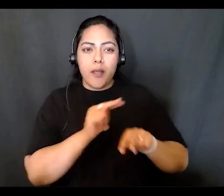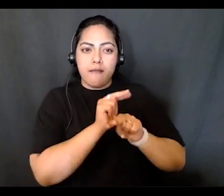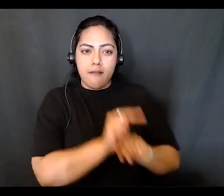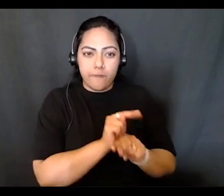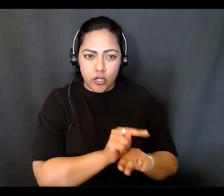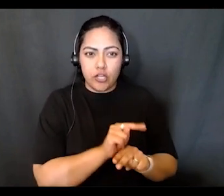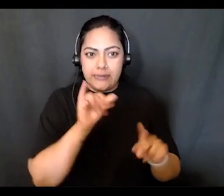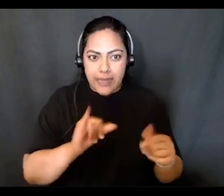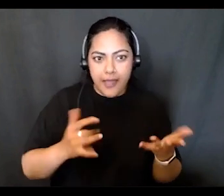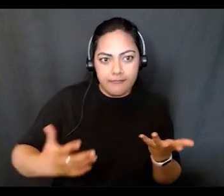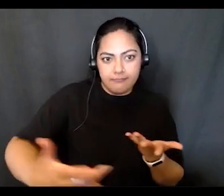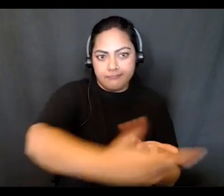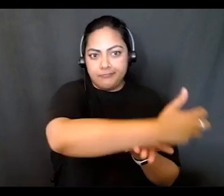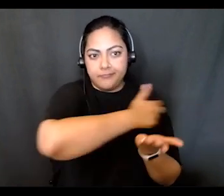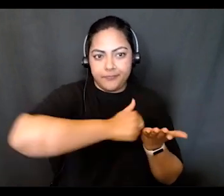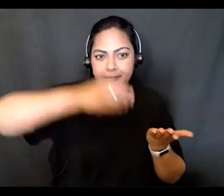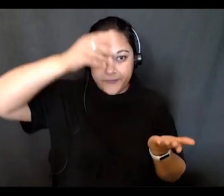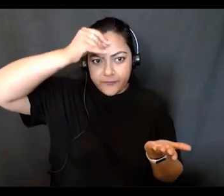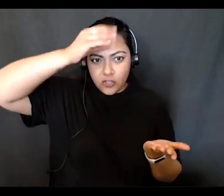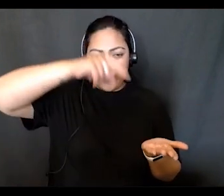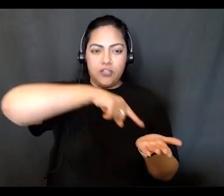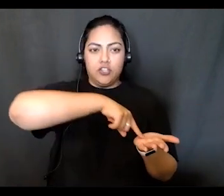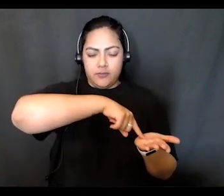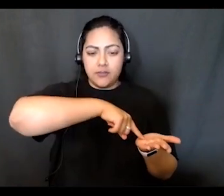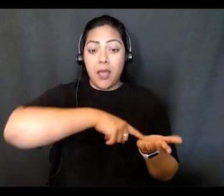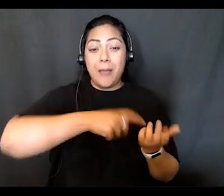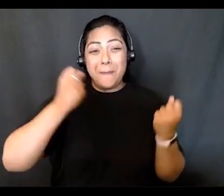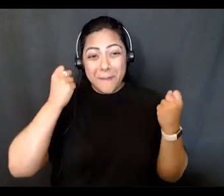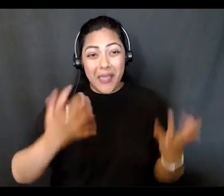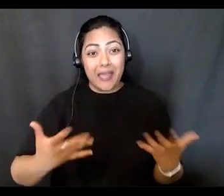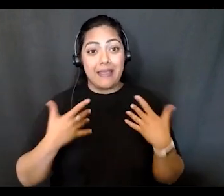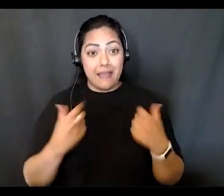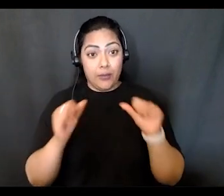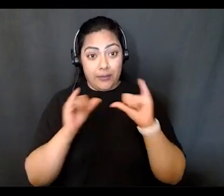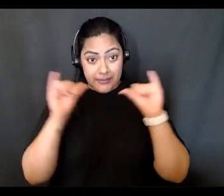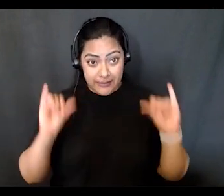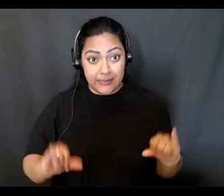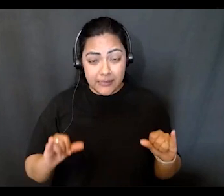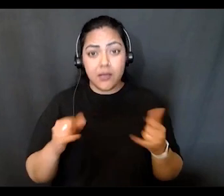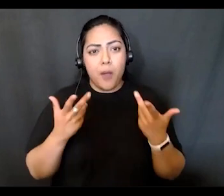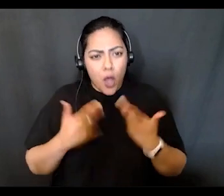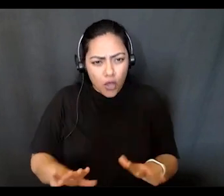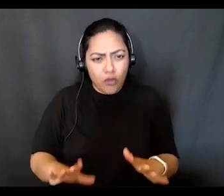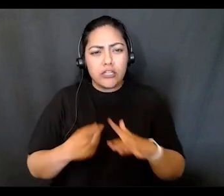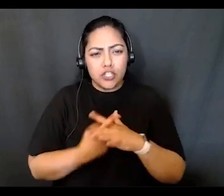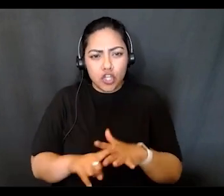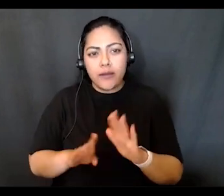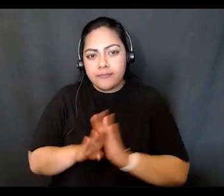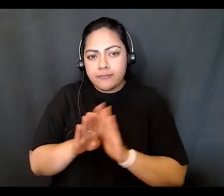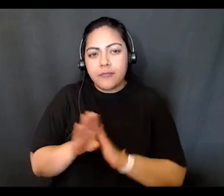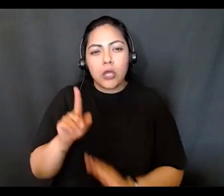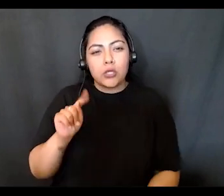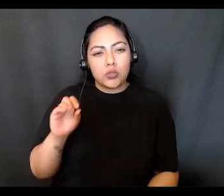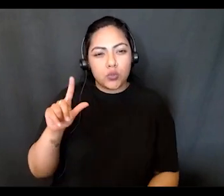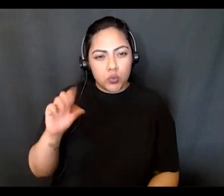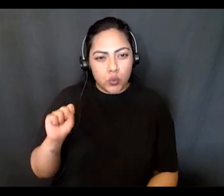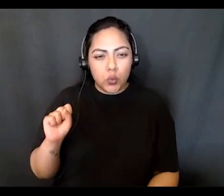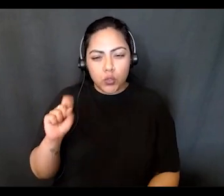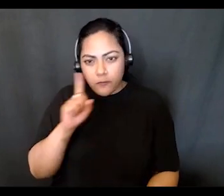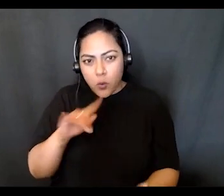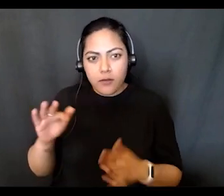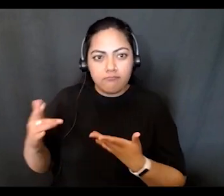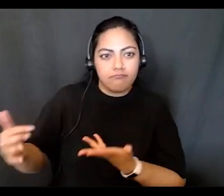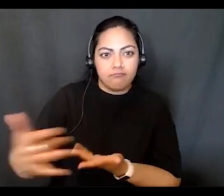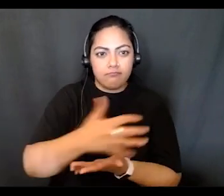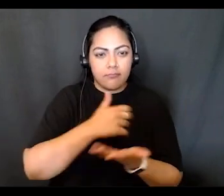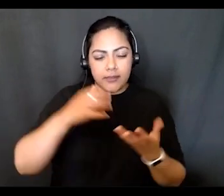that data. A number of health systems are starting to develop some of those tools. I know just a few weeks